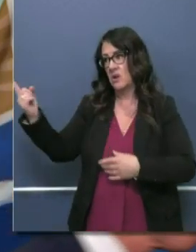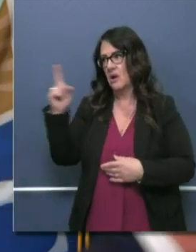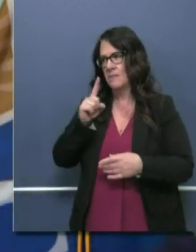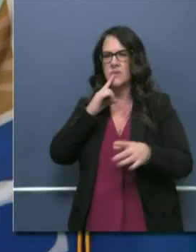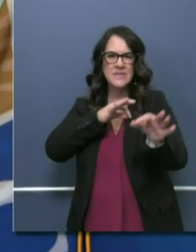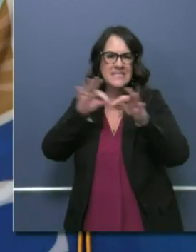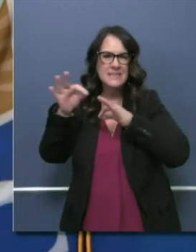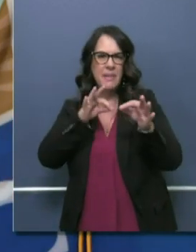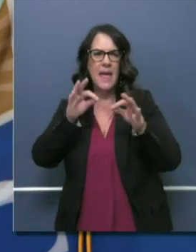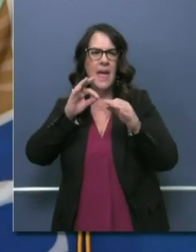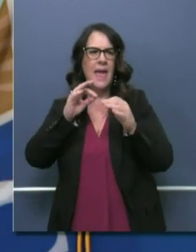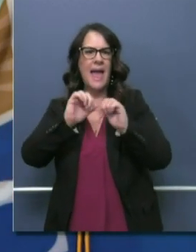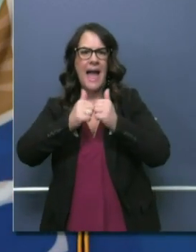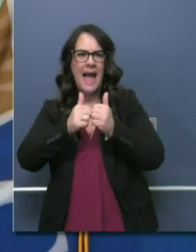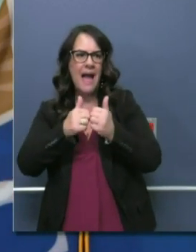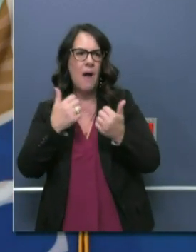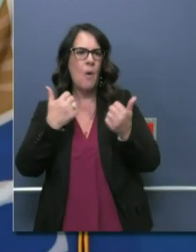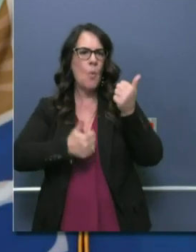space.